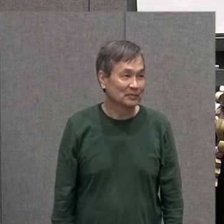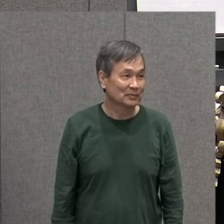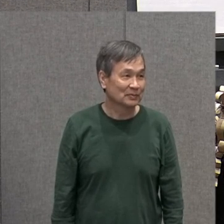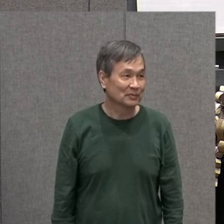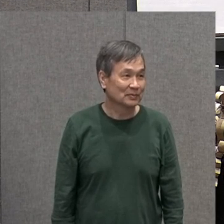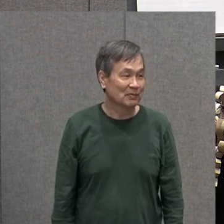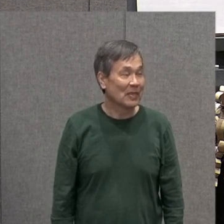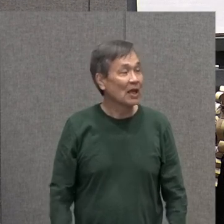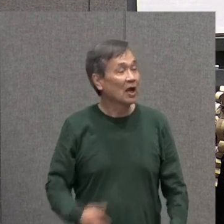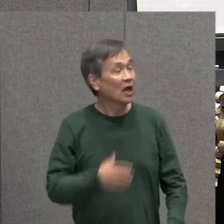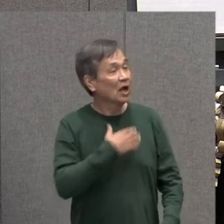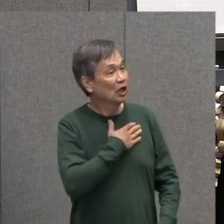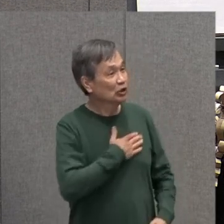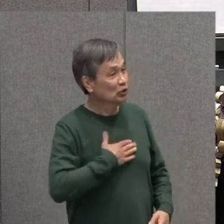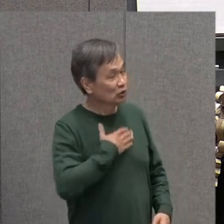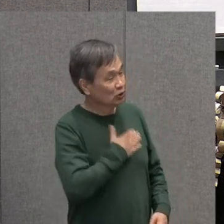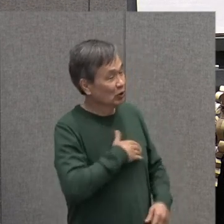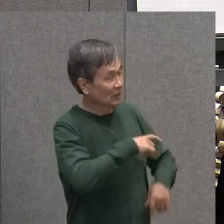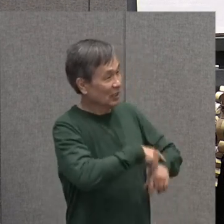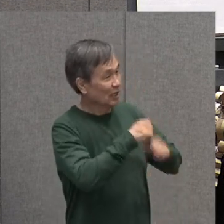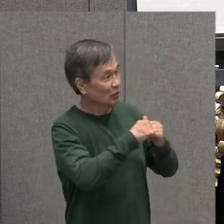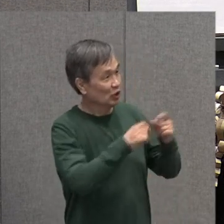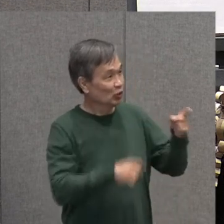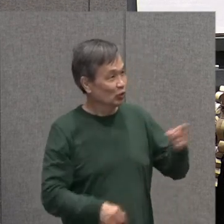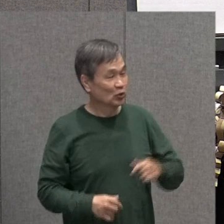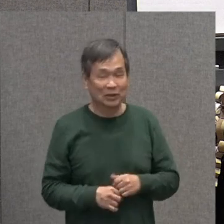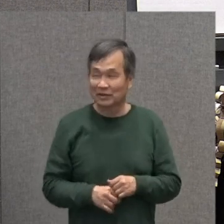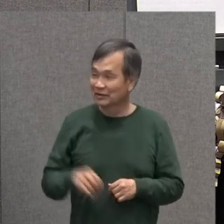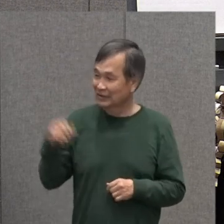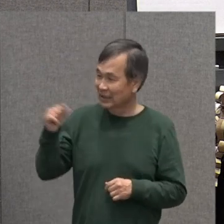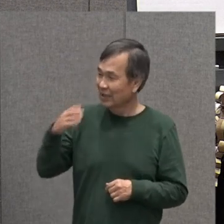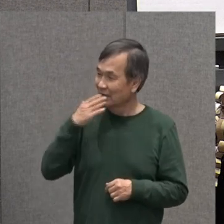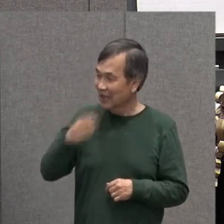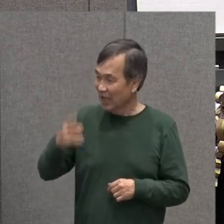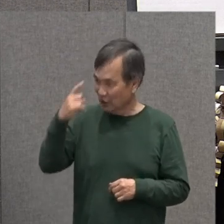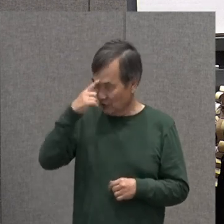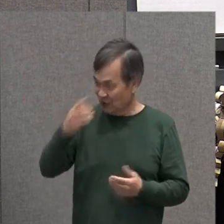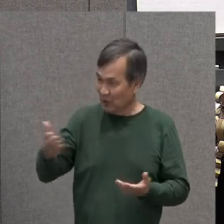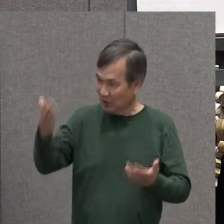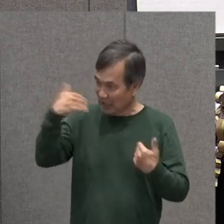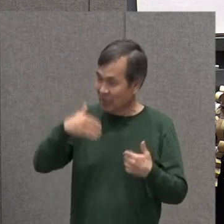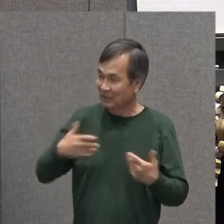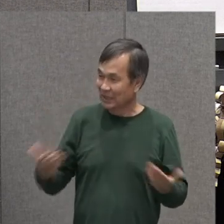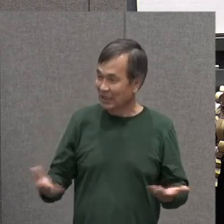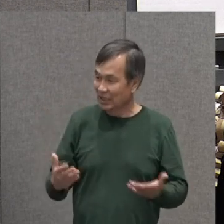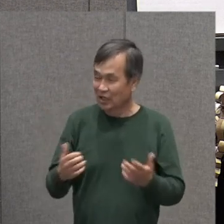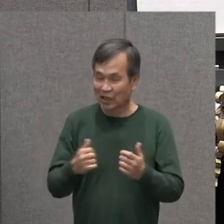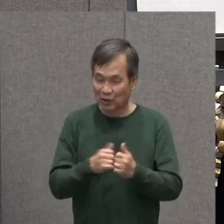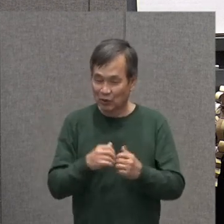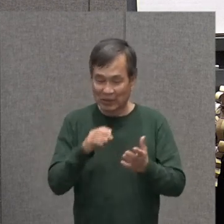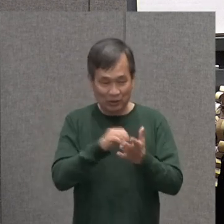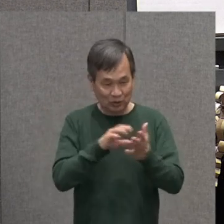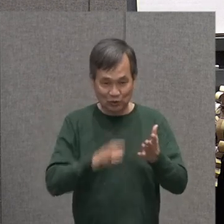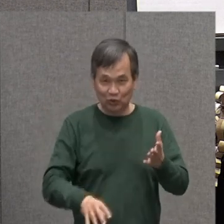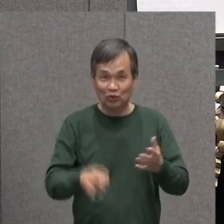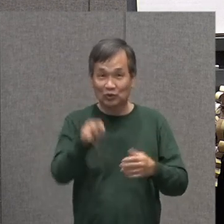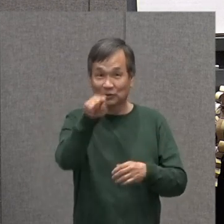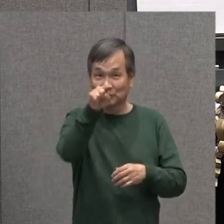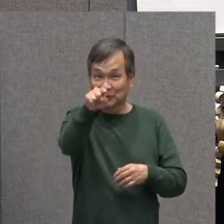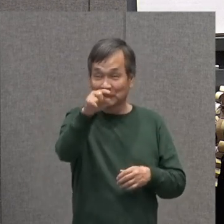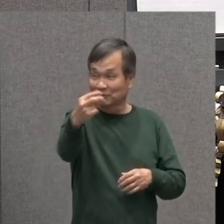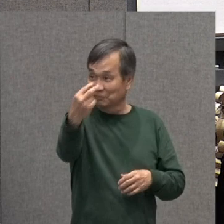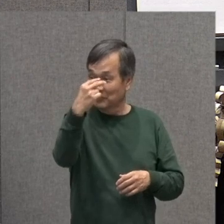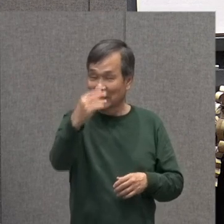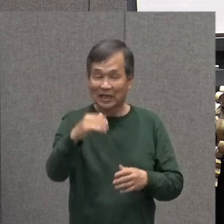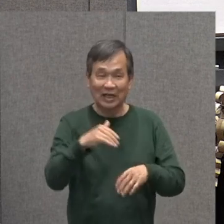had a lovely time making art with you today, Miss Red. I really appreciate you coming to do this with me and our students at